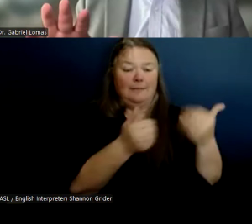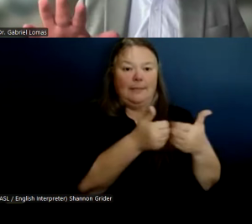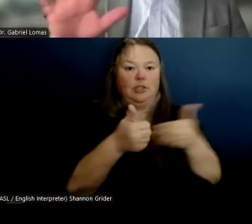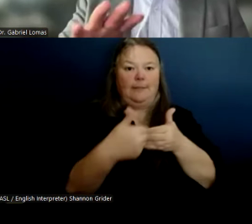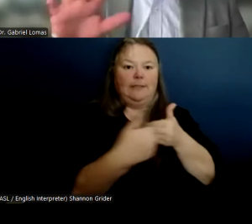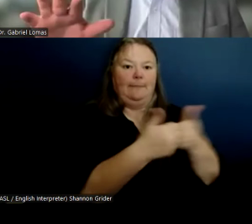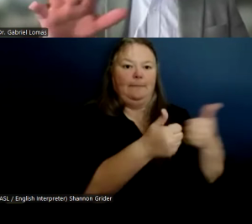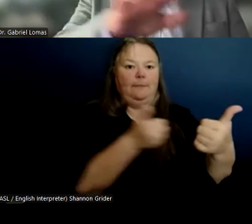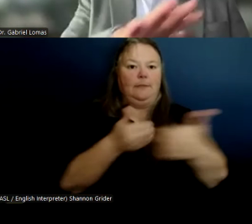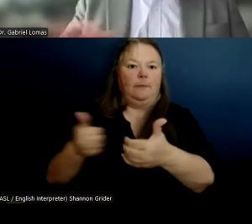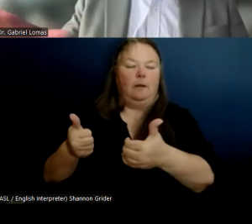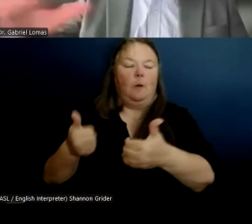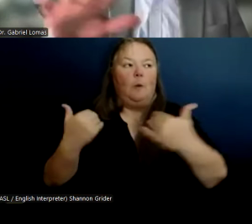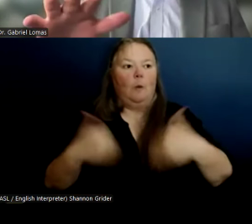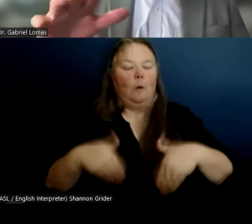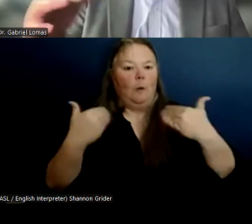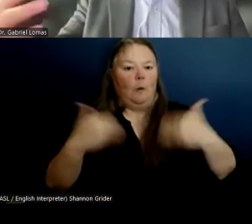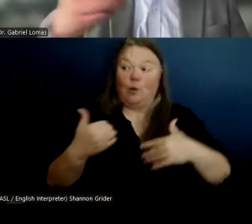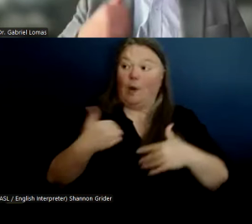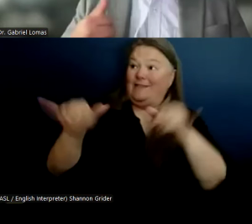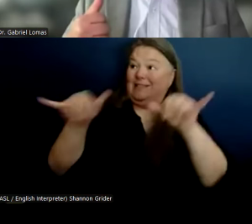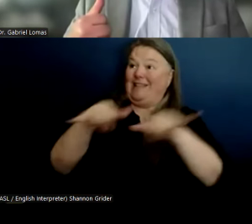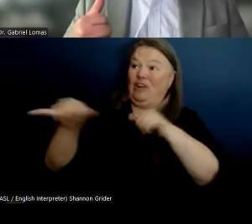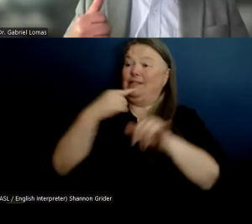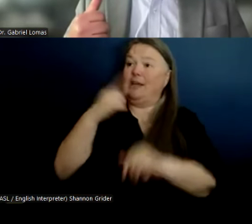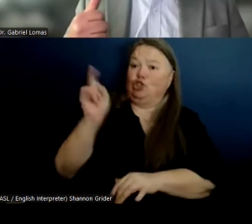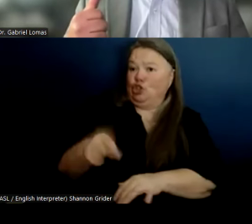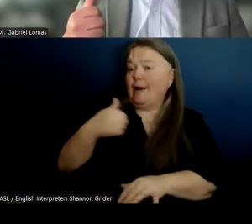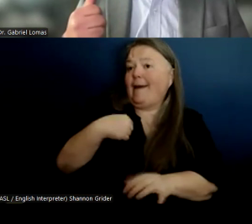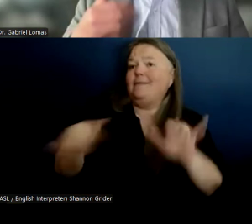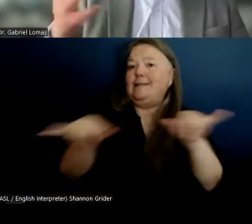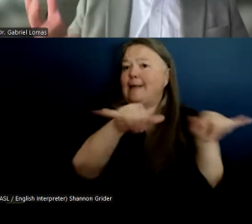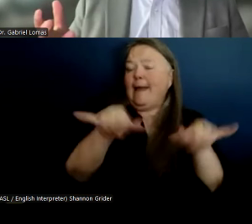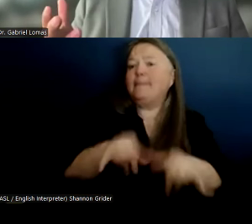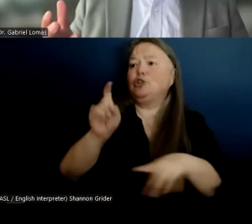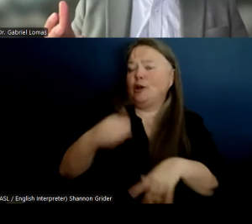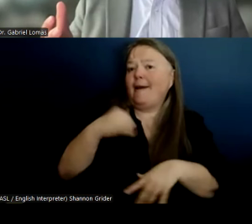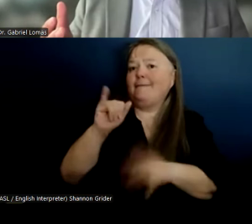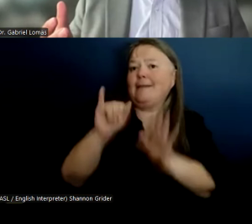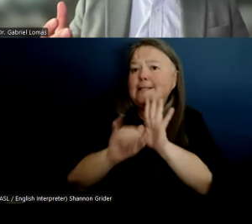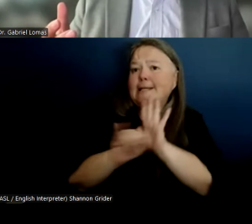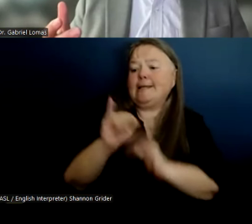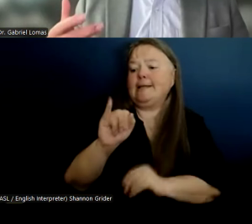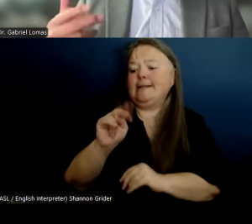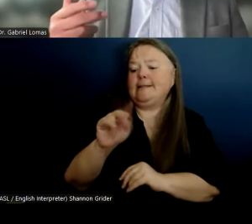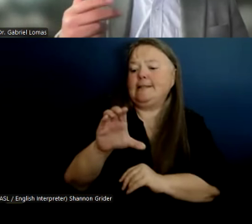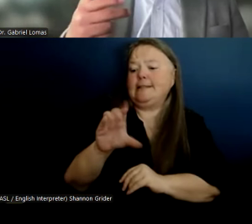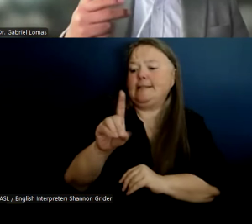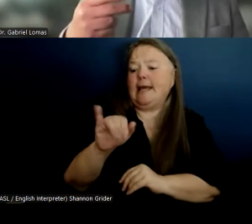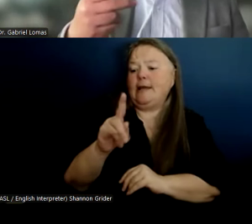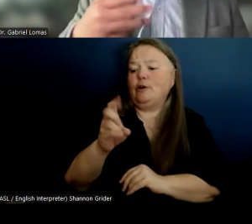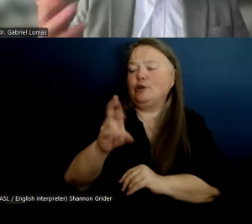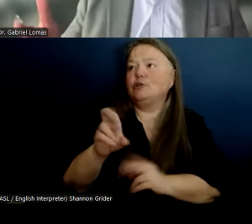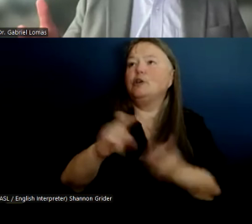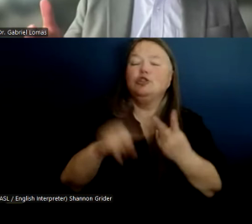having standards that says they should all be the same and all kinds of intake data should be collected, that's not happening. So